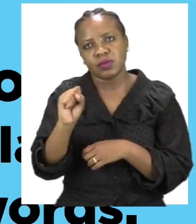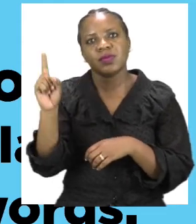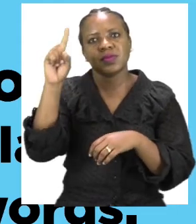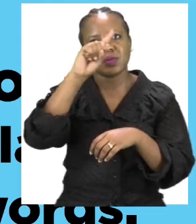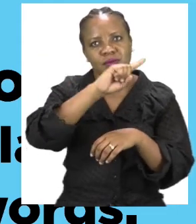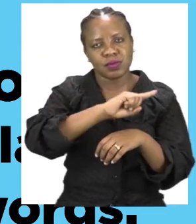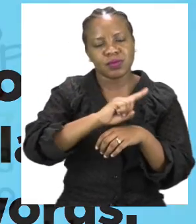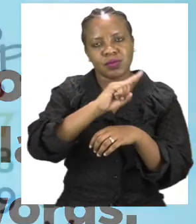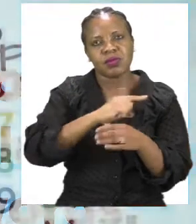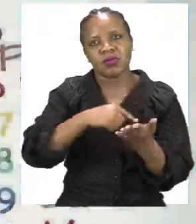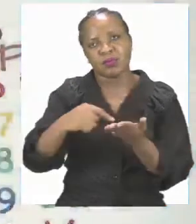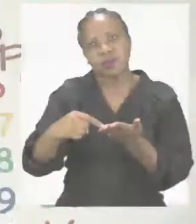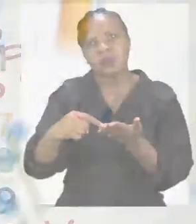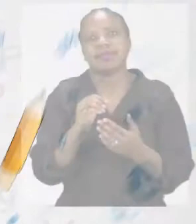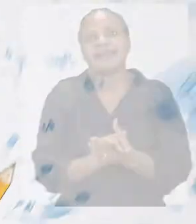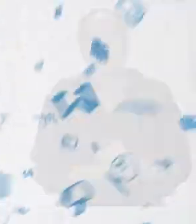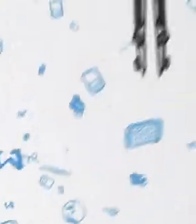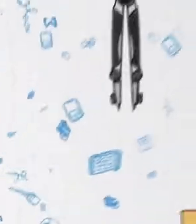days of the week.